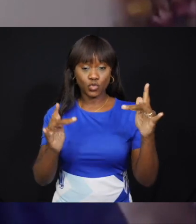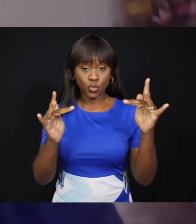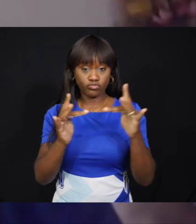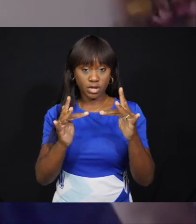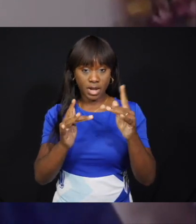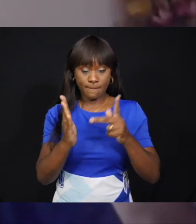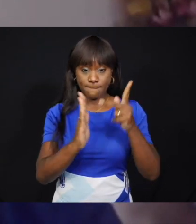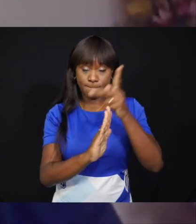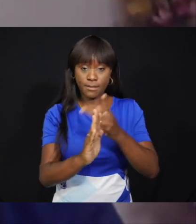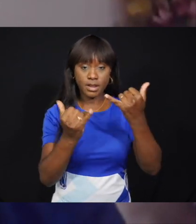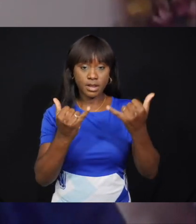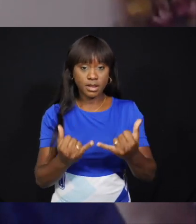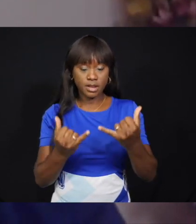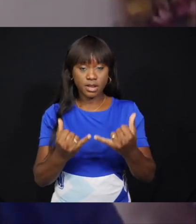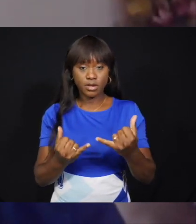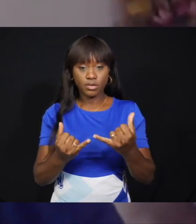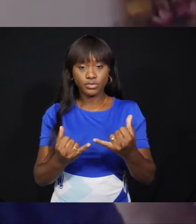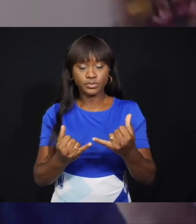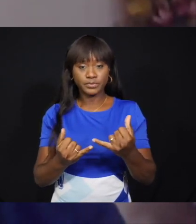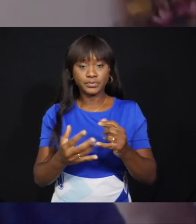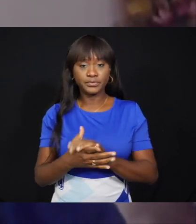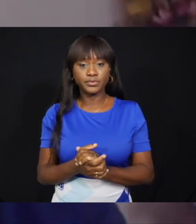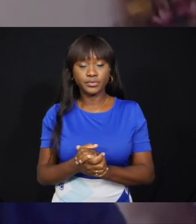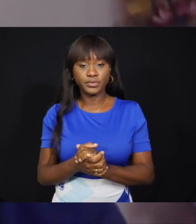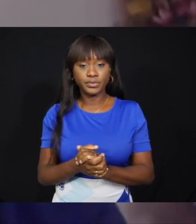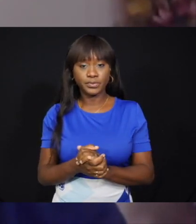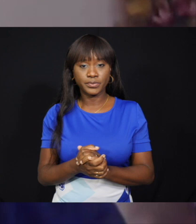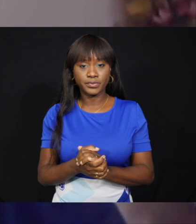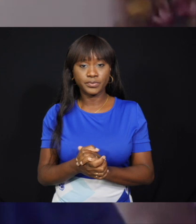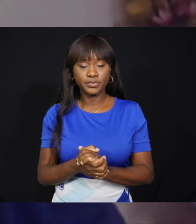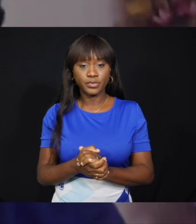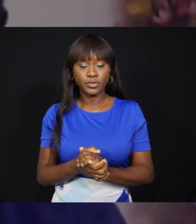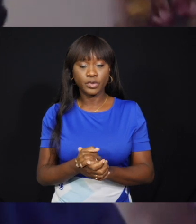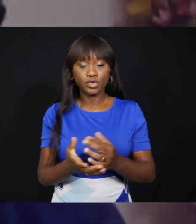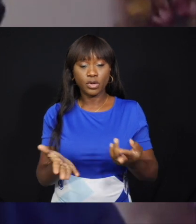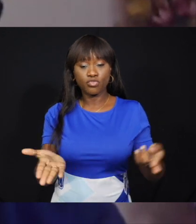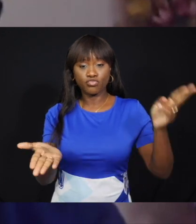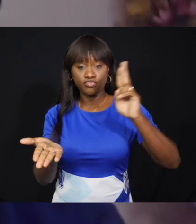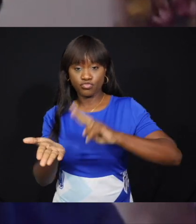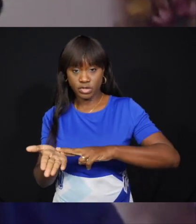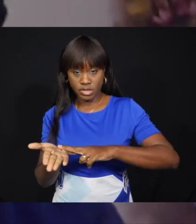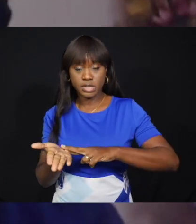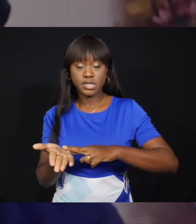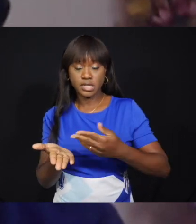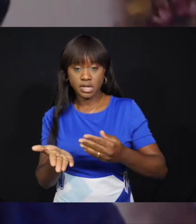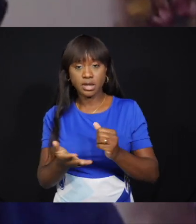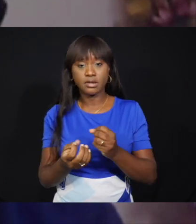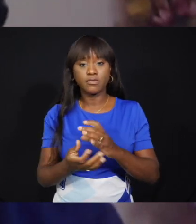respect to, we have two online solutions right now that actually we have